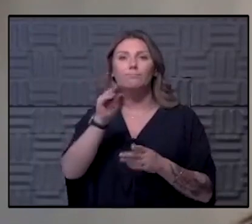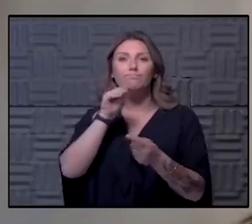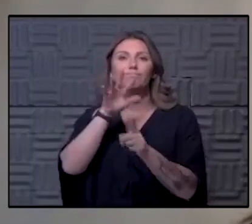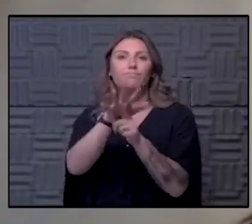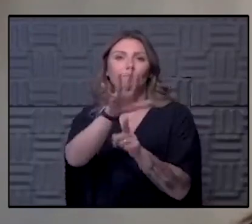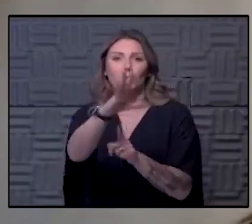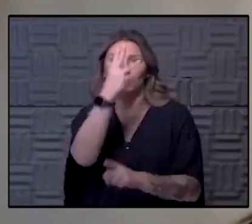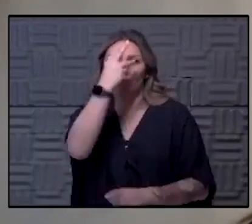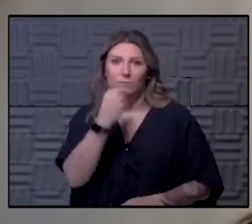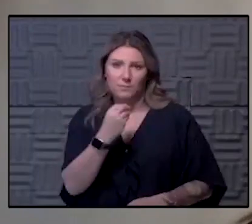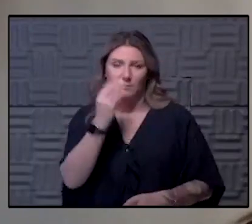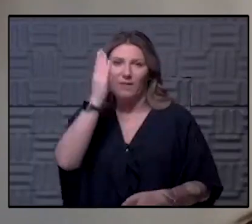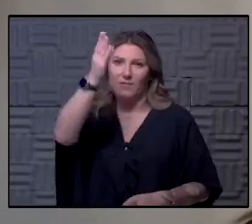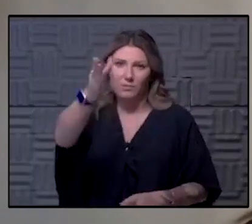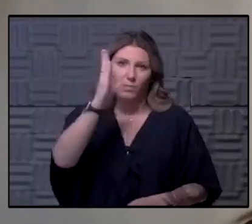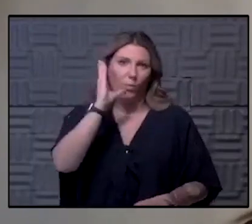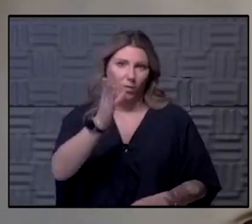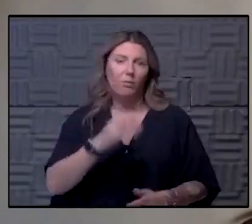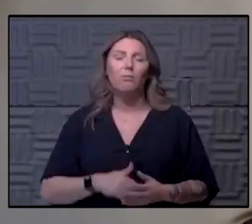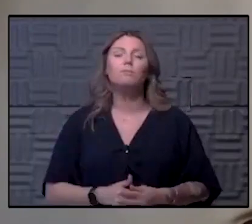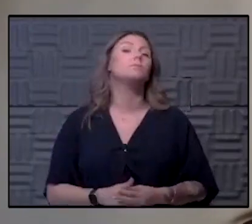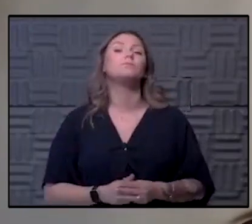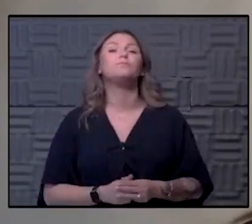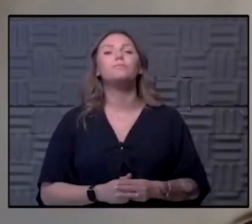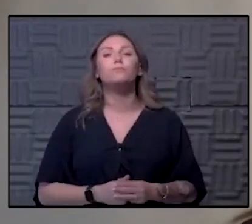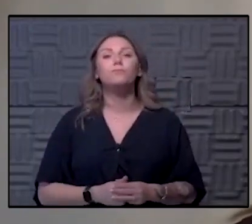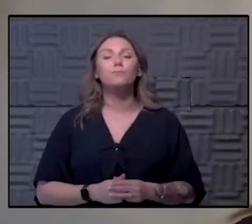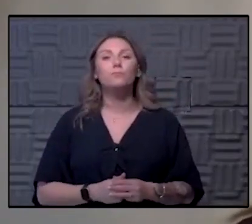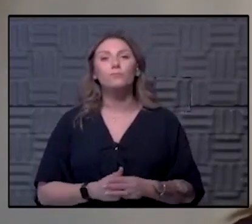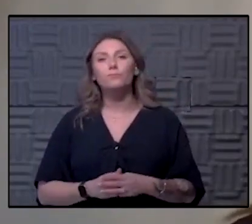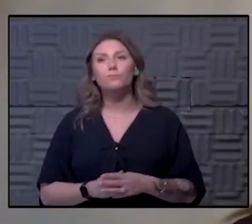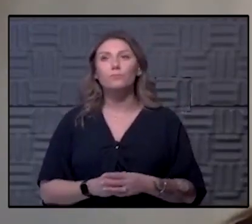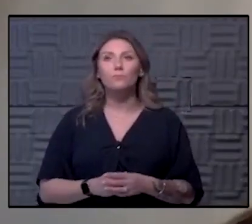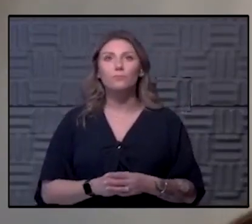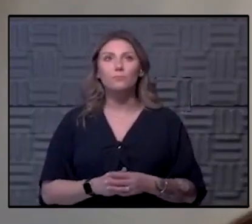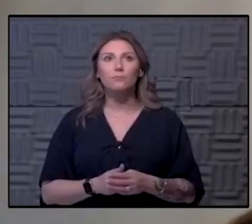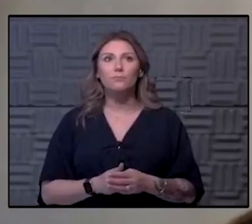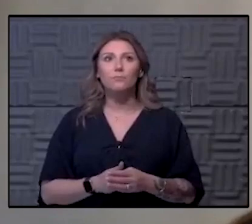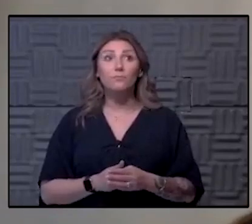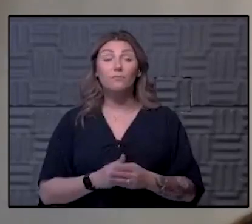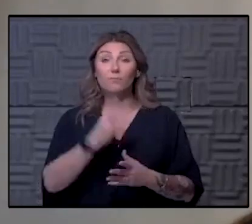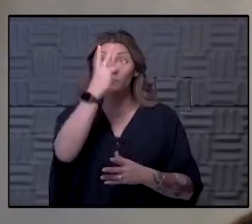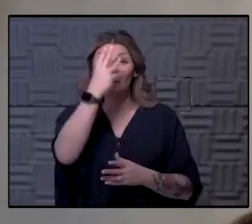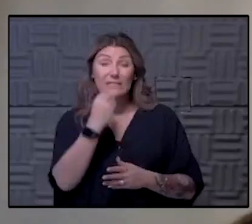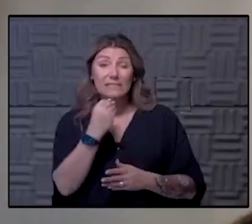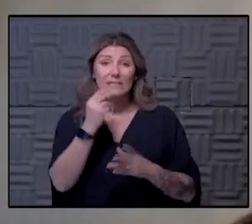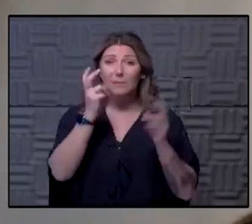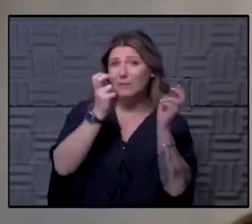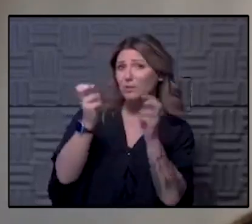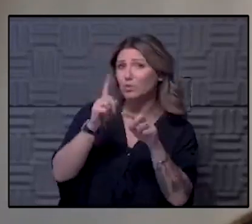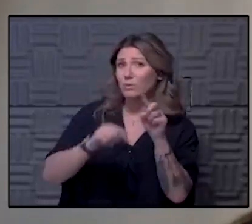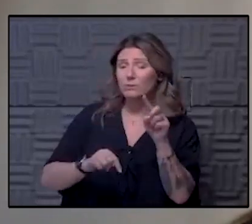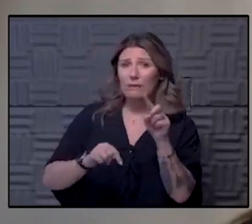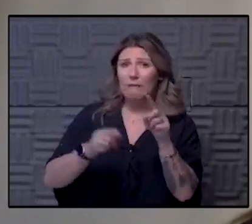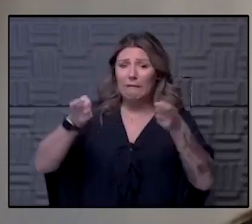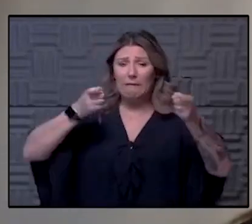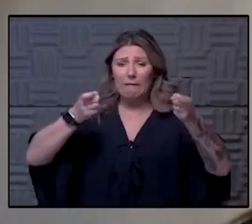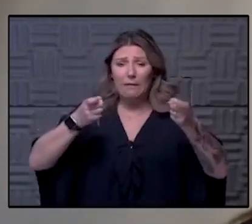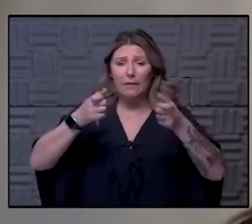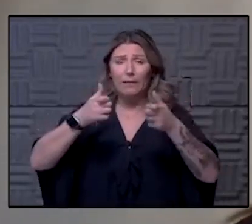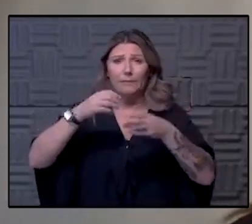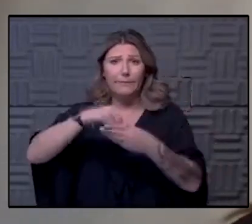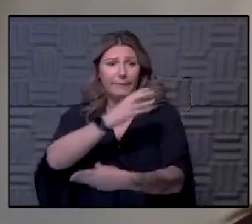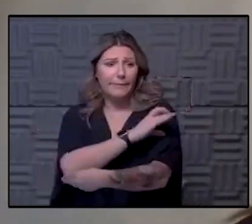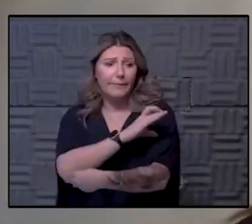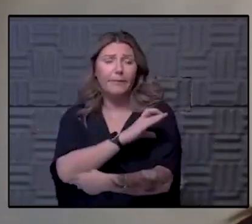And so, I cannot deal with sleep issues in the clinic unless we have dealt fully